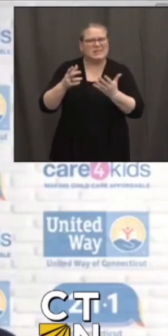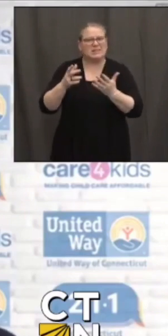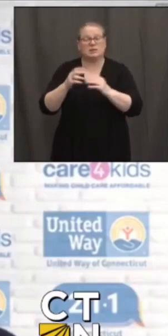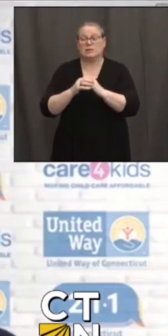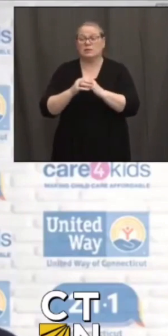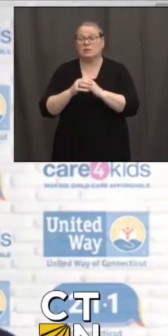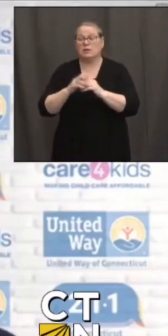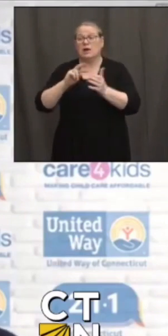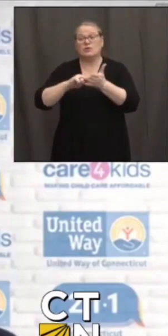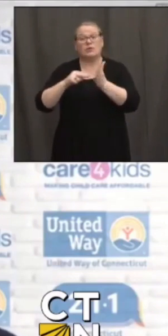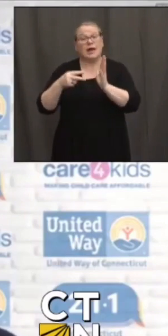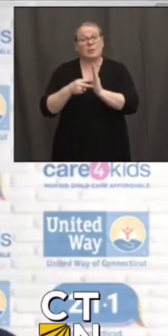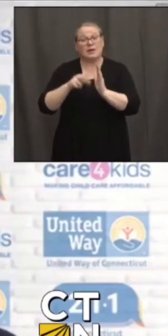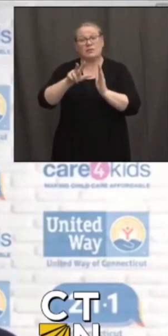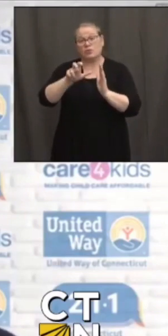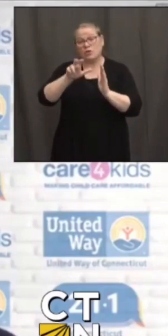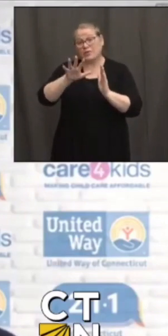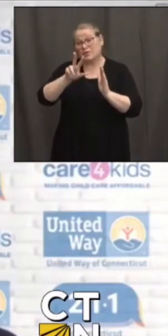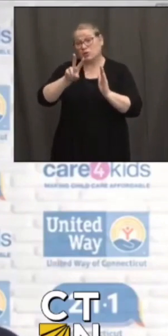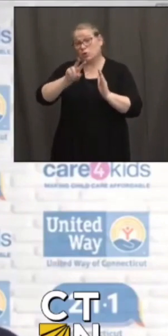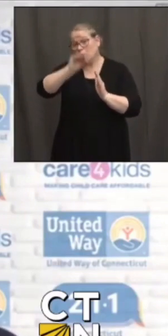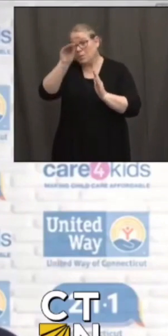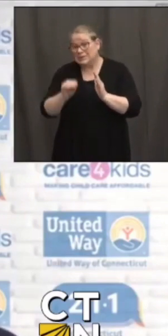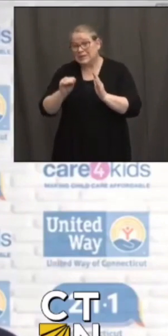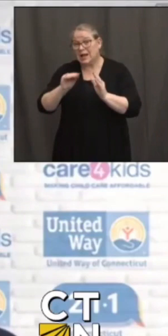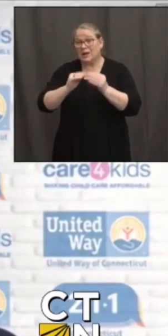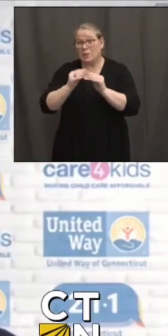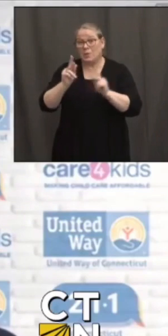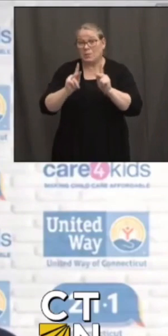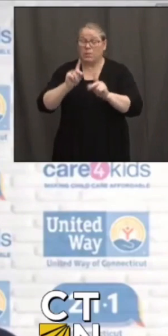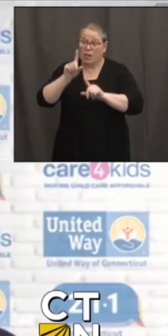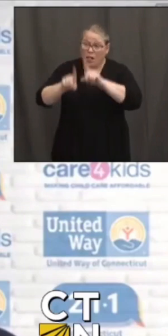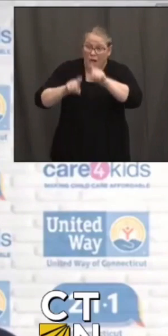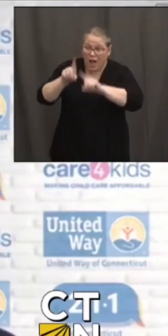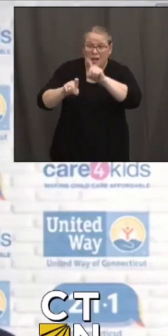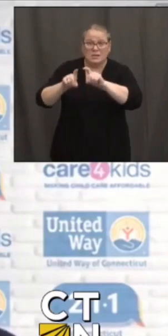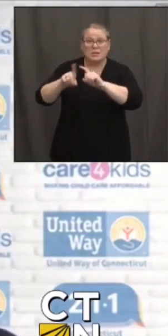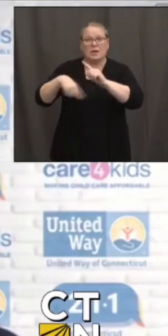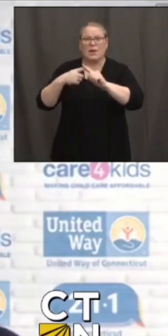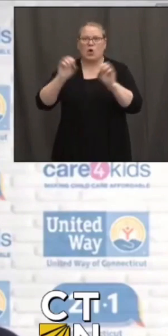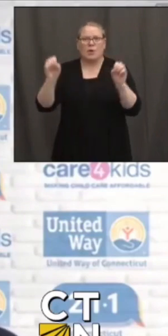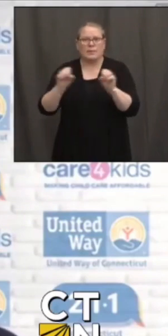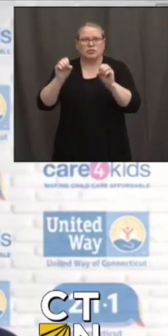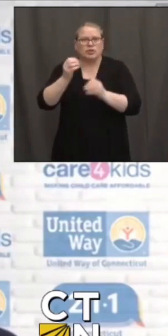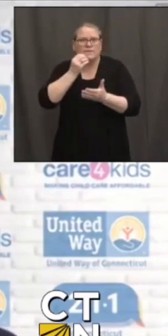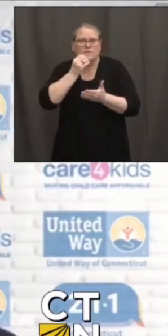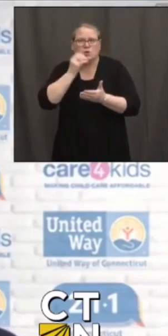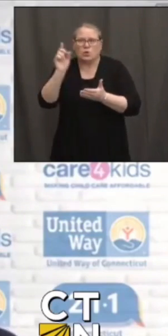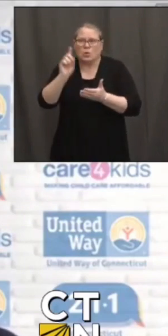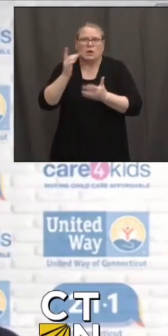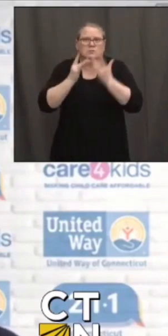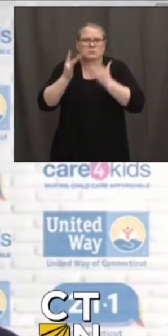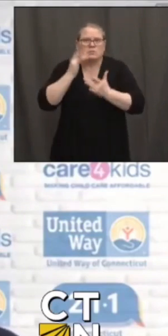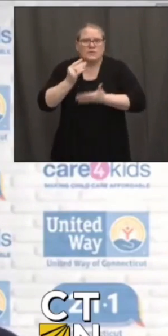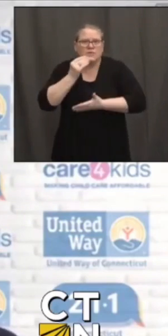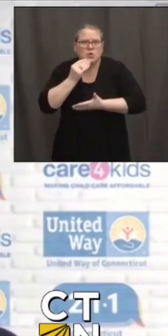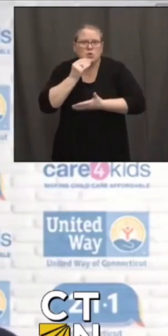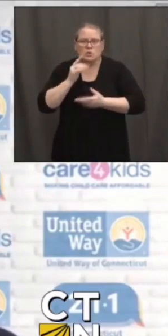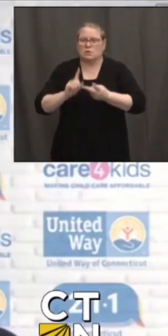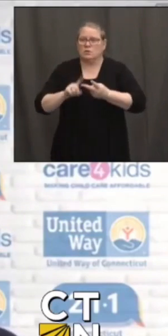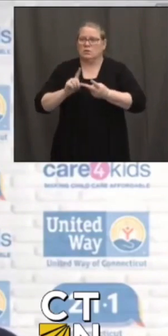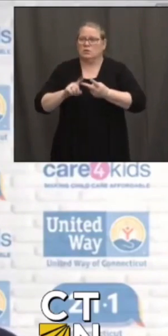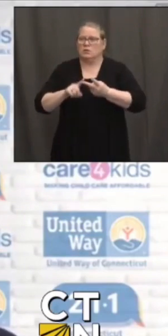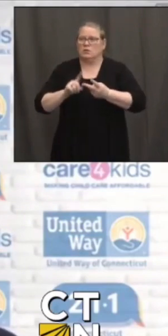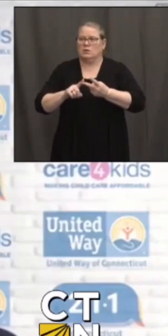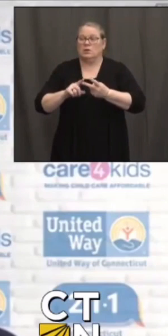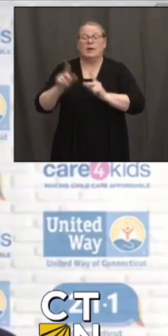a 352% increase in inquiries related to emergency food, a doubling of